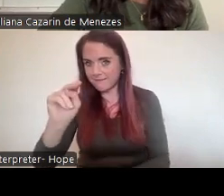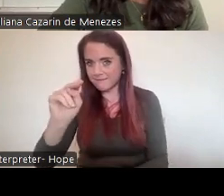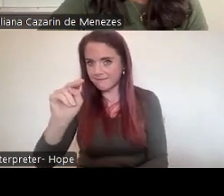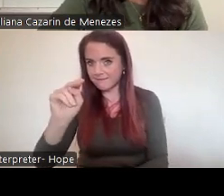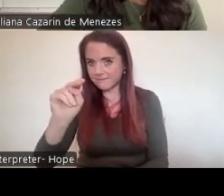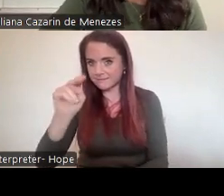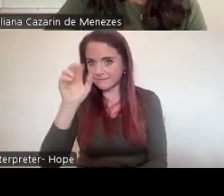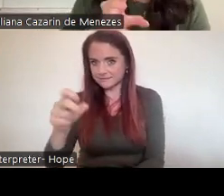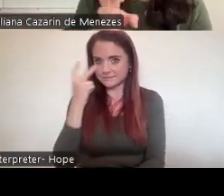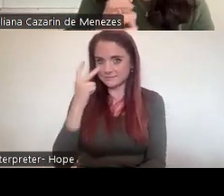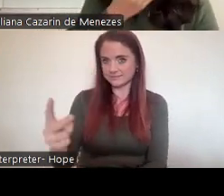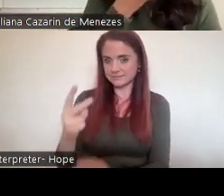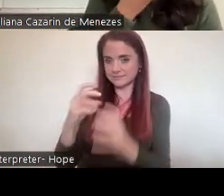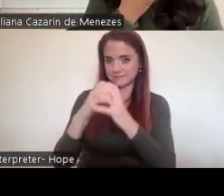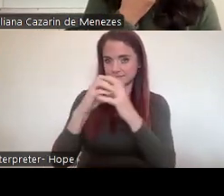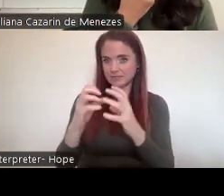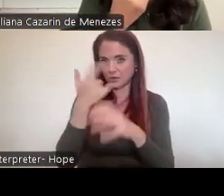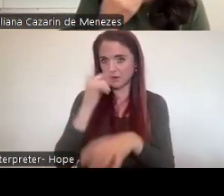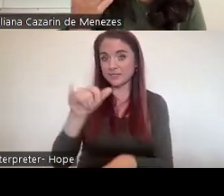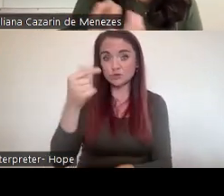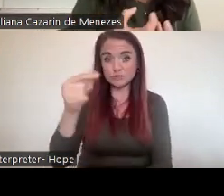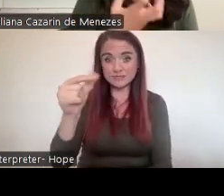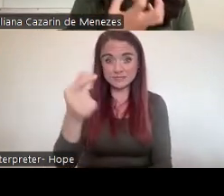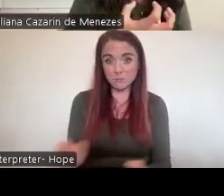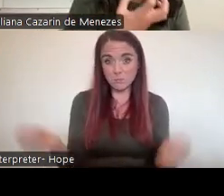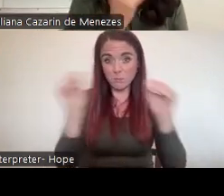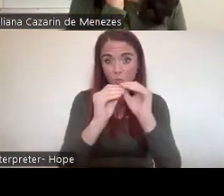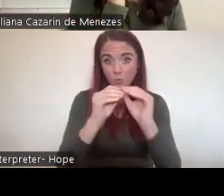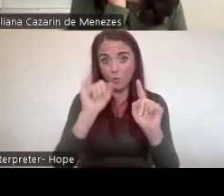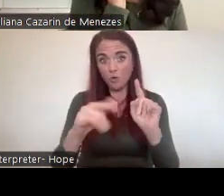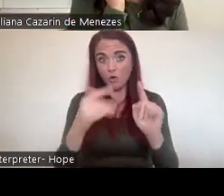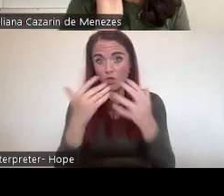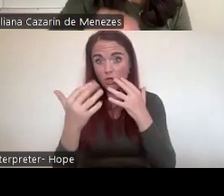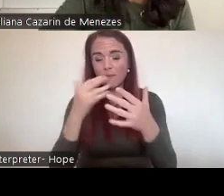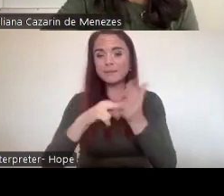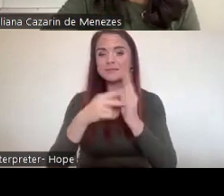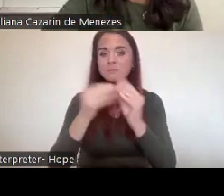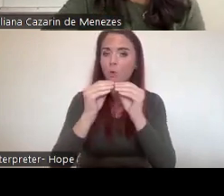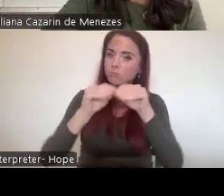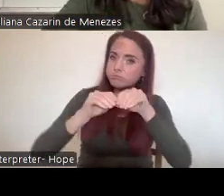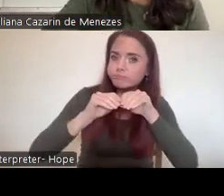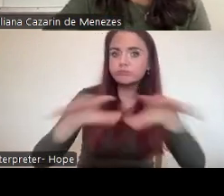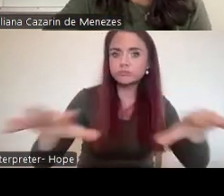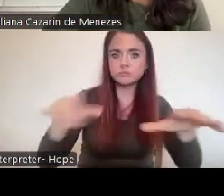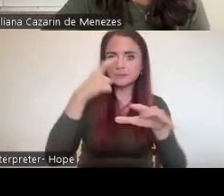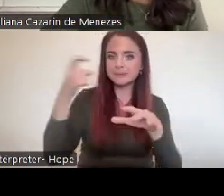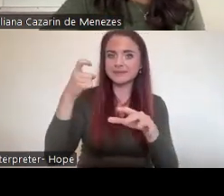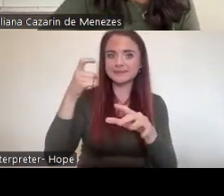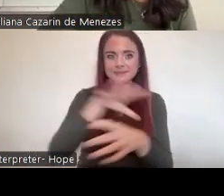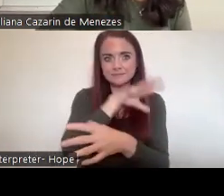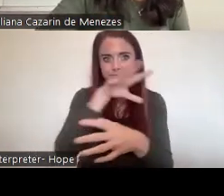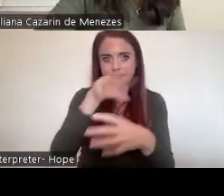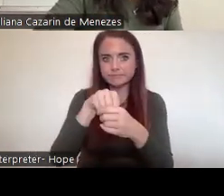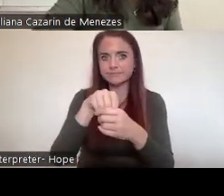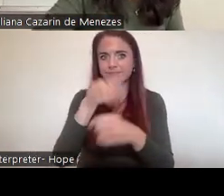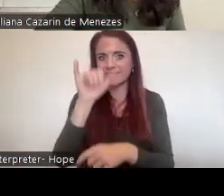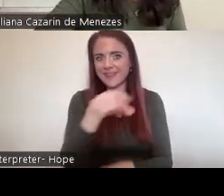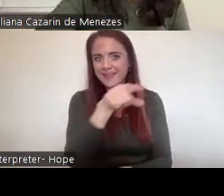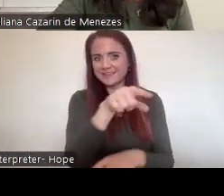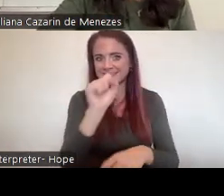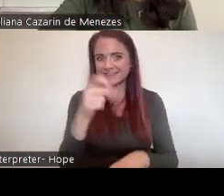the increased amount of green staining means higher proliferation because they are incorporating this